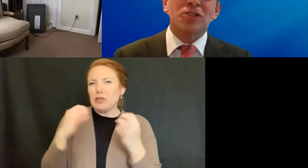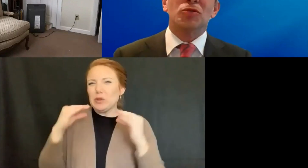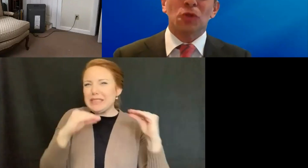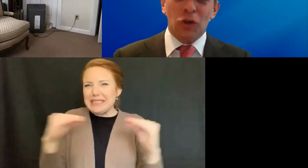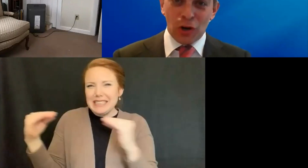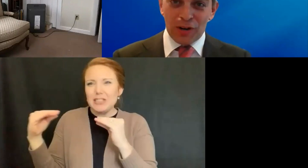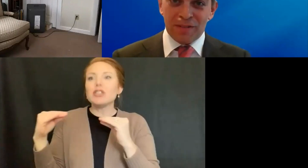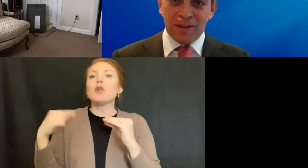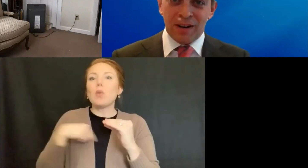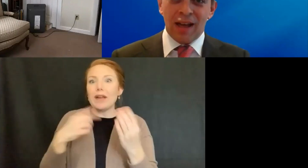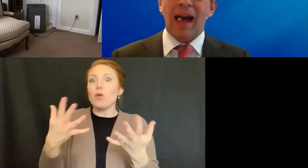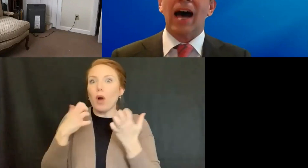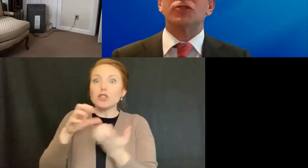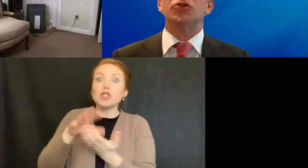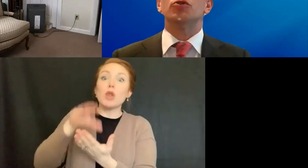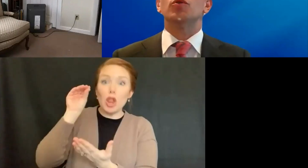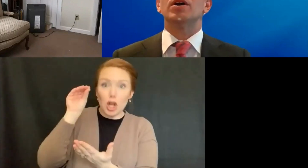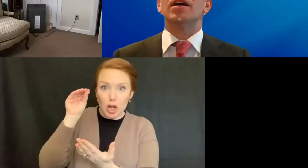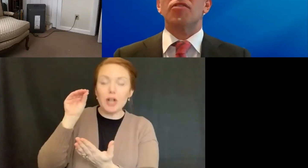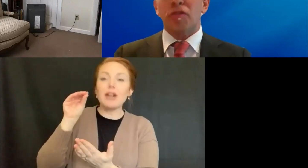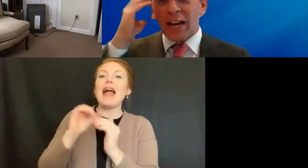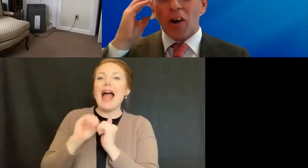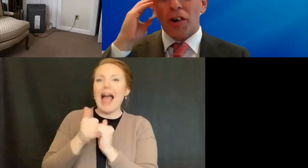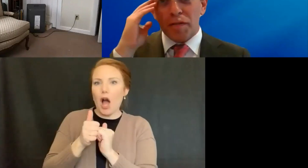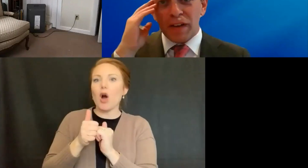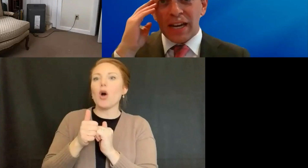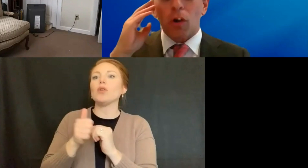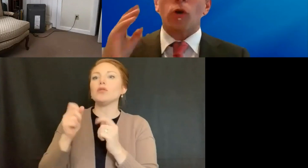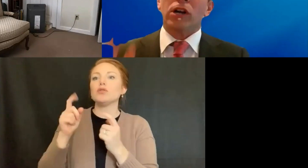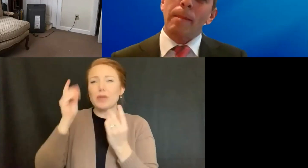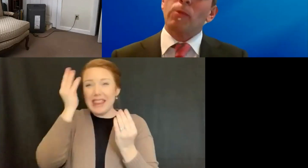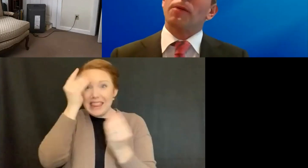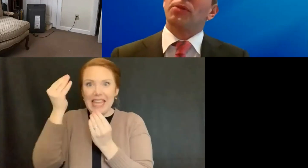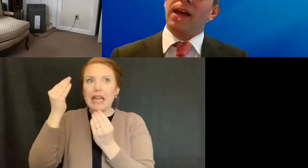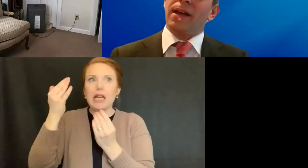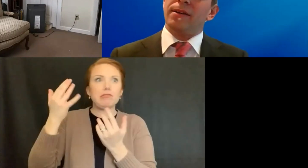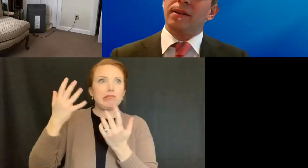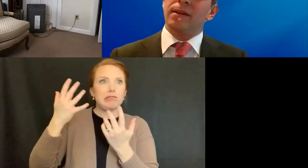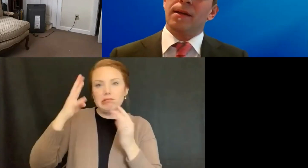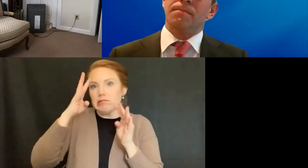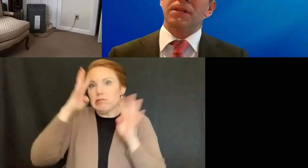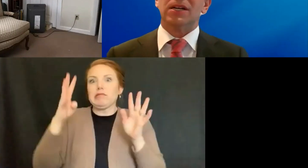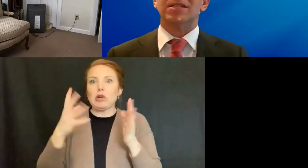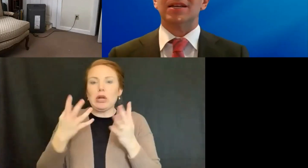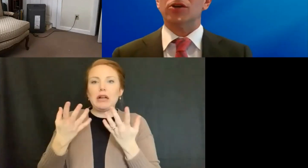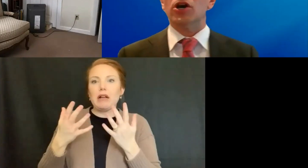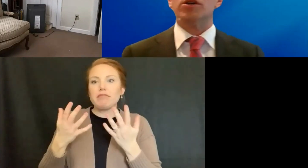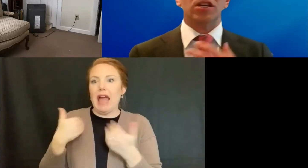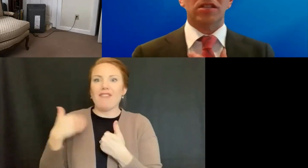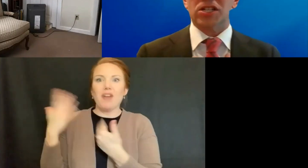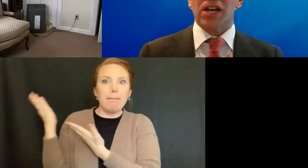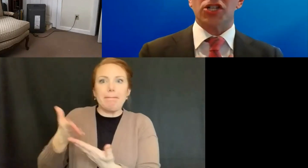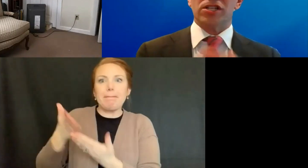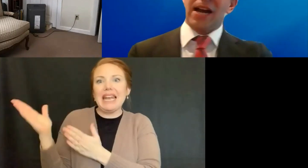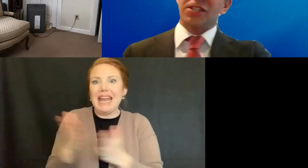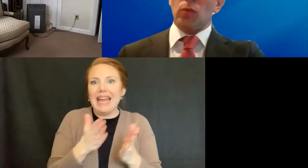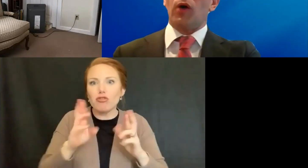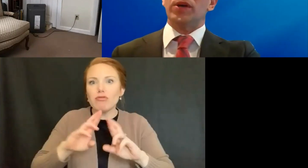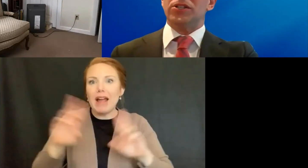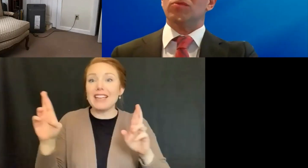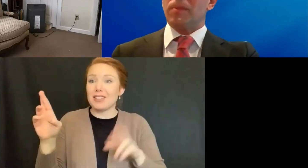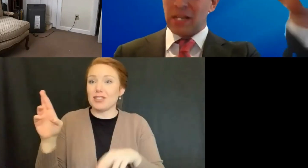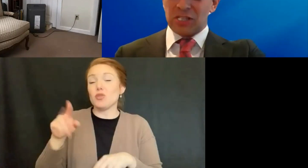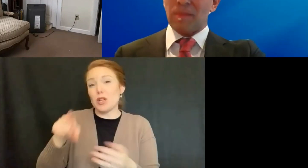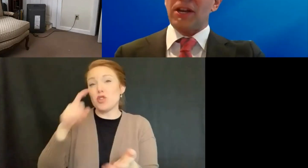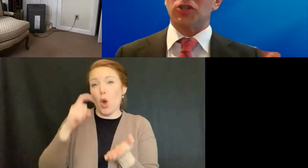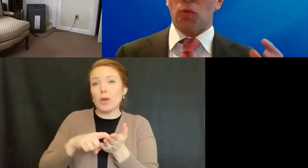we want to learn how to think on our feet or come in with a plan. Because you notice in these sessions, and actually